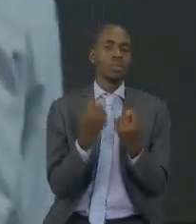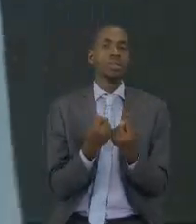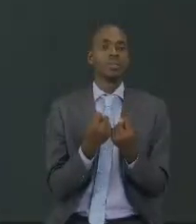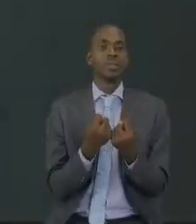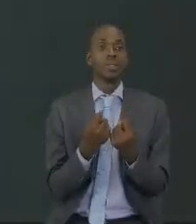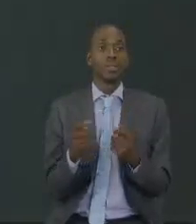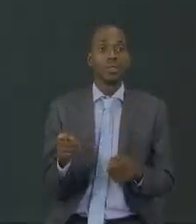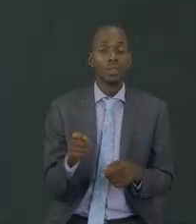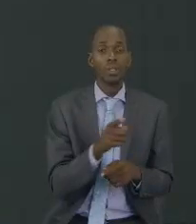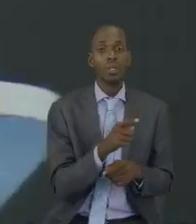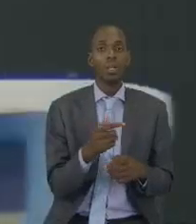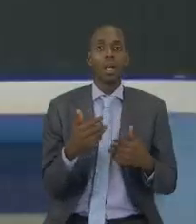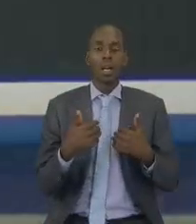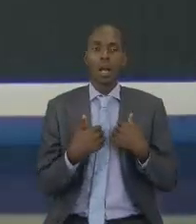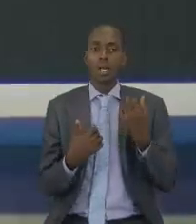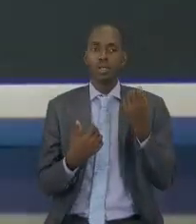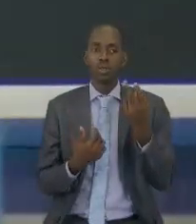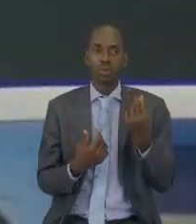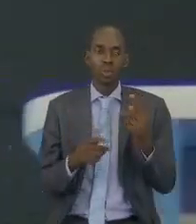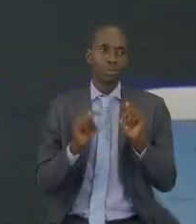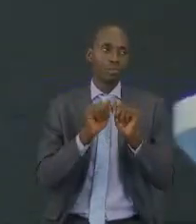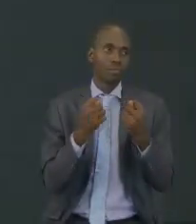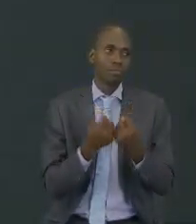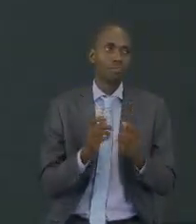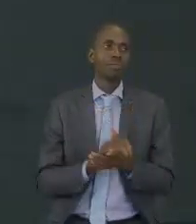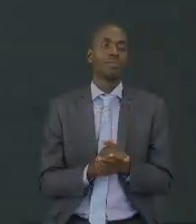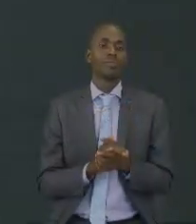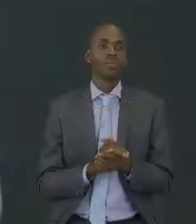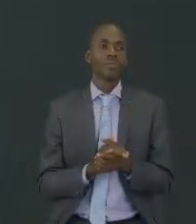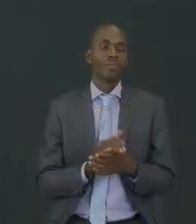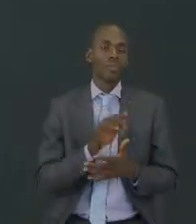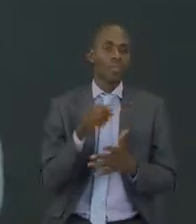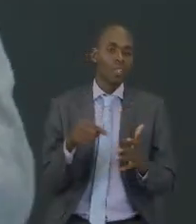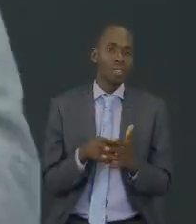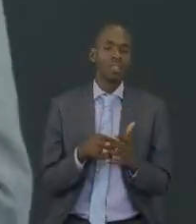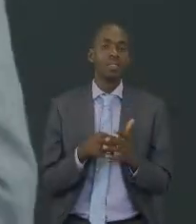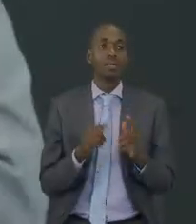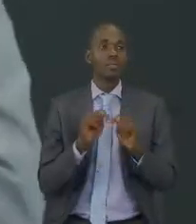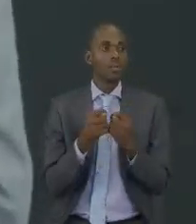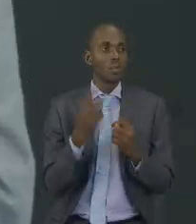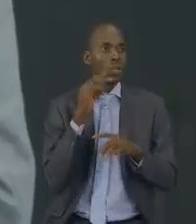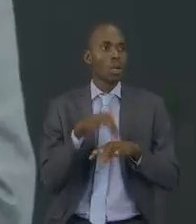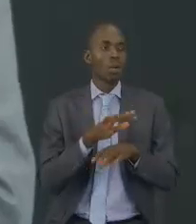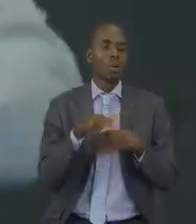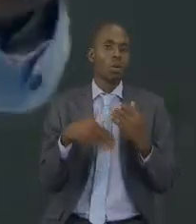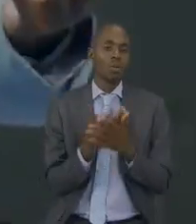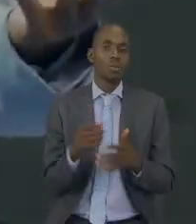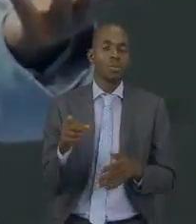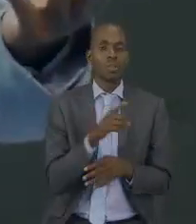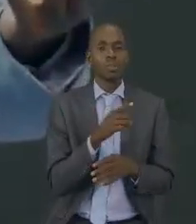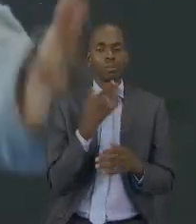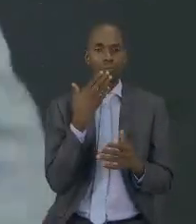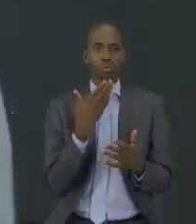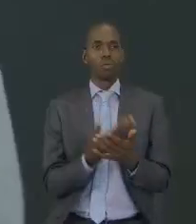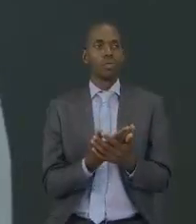had 12 tribes. This tribe, look at them, all of them well. And look at the